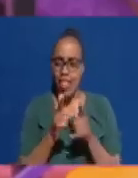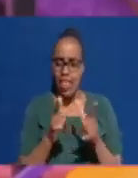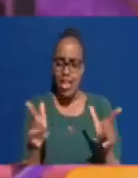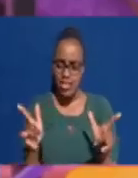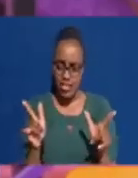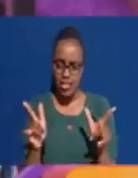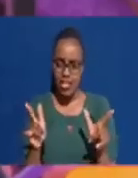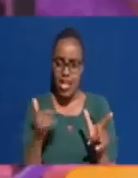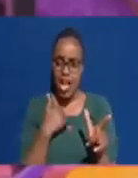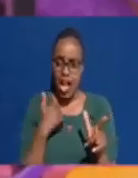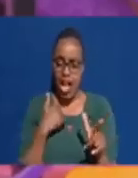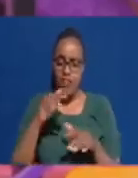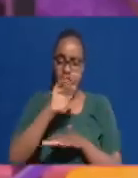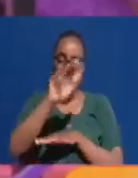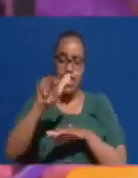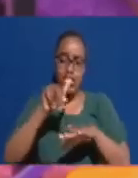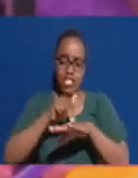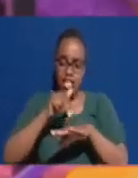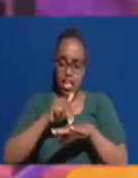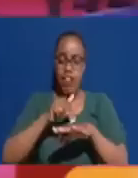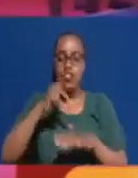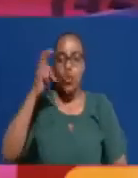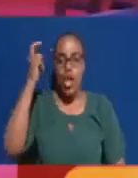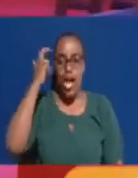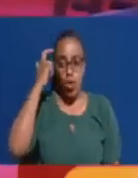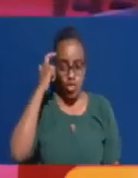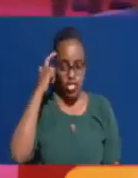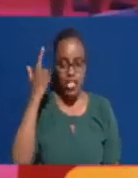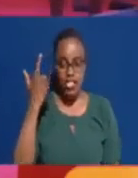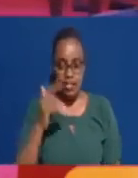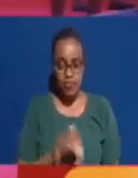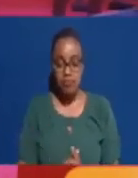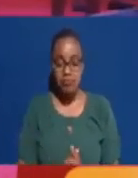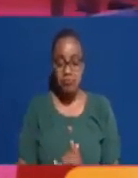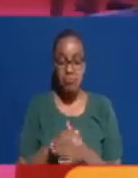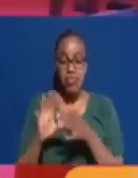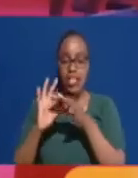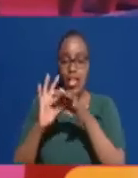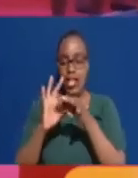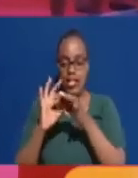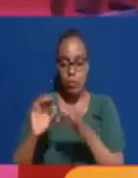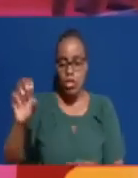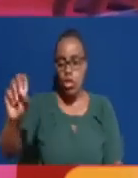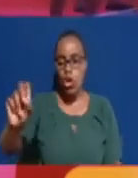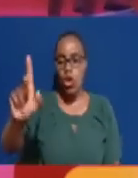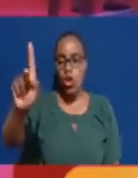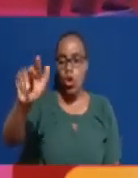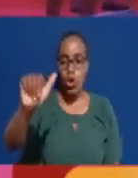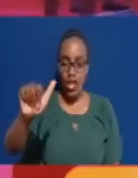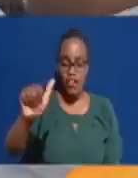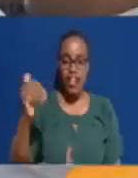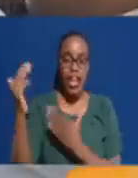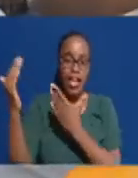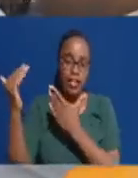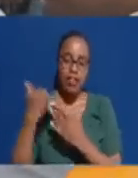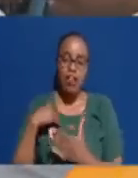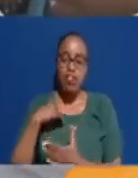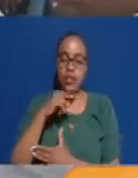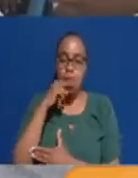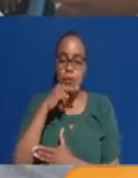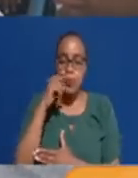regain our national conscience. The Azimio la Umoja One Kenya Alliance is expected to name a